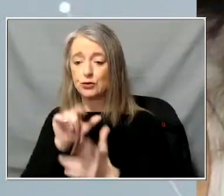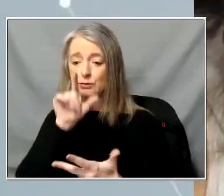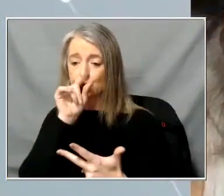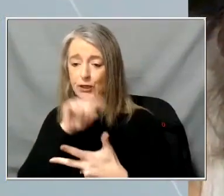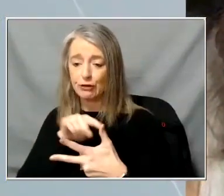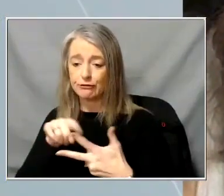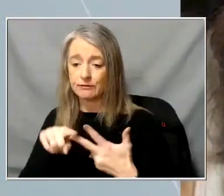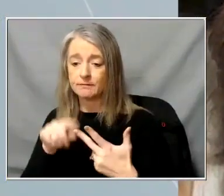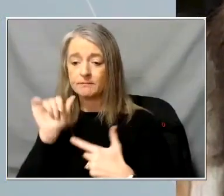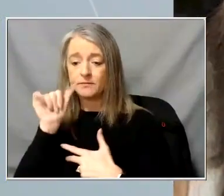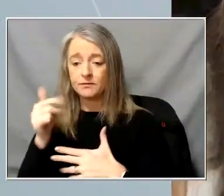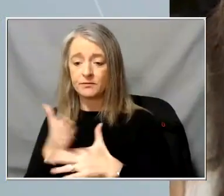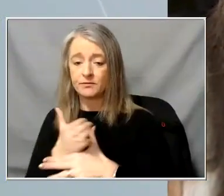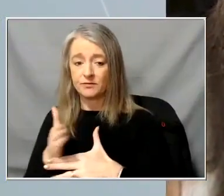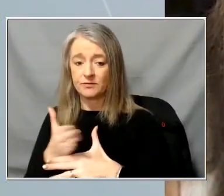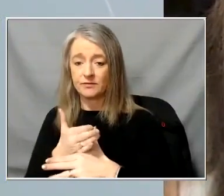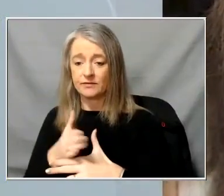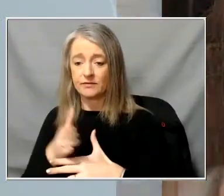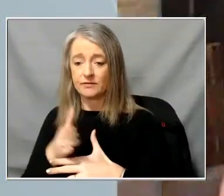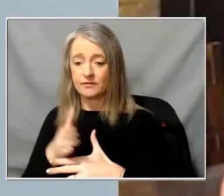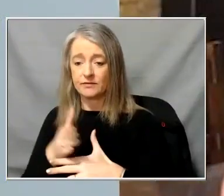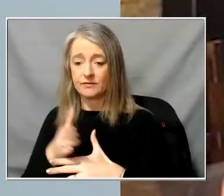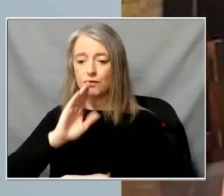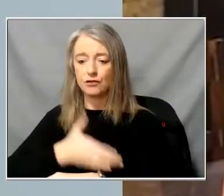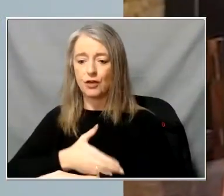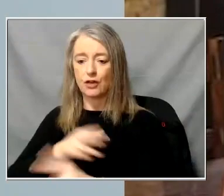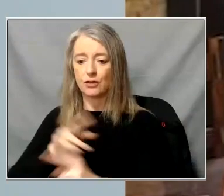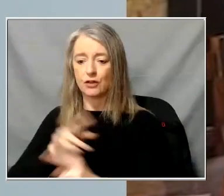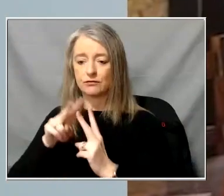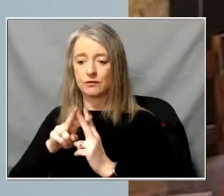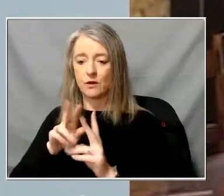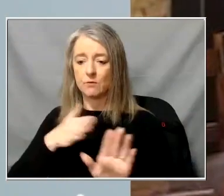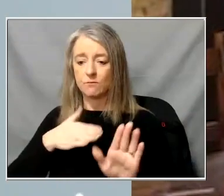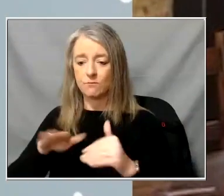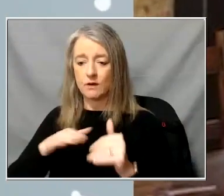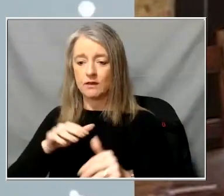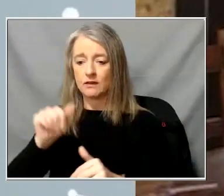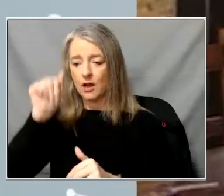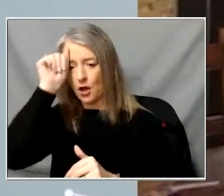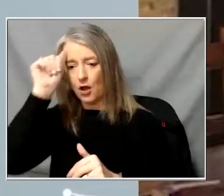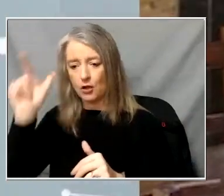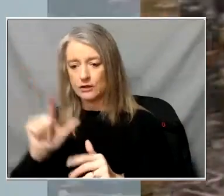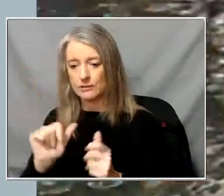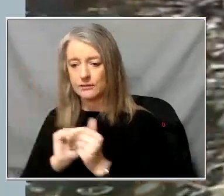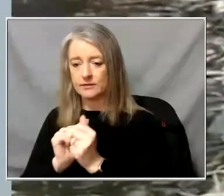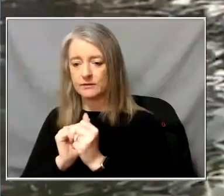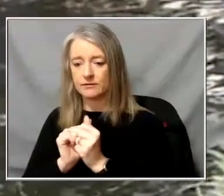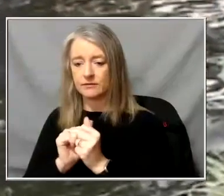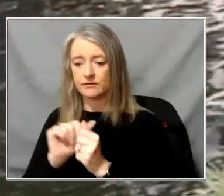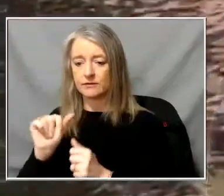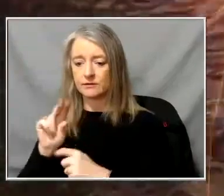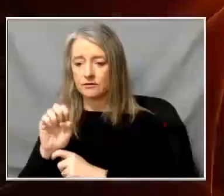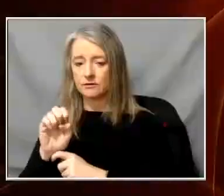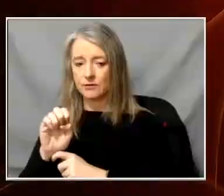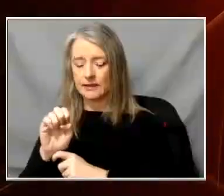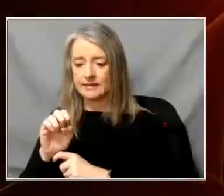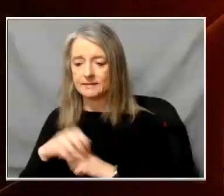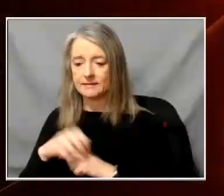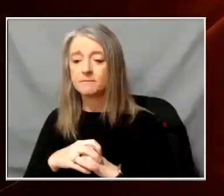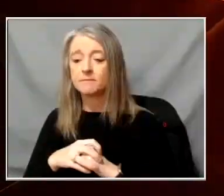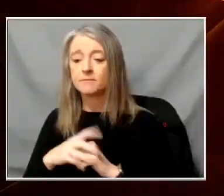meals. But yes, we do see an uptick because people are consuming more food and more fat. So so when you say